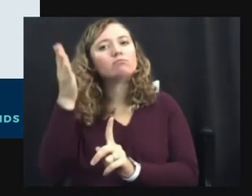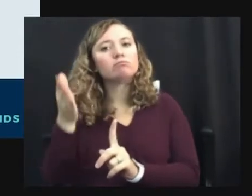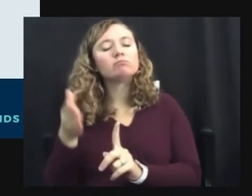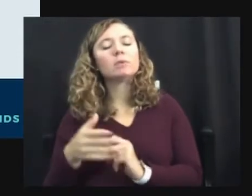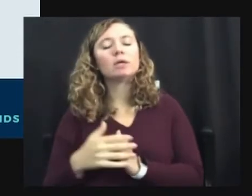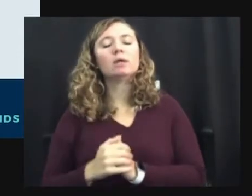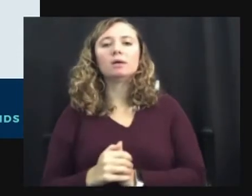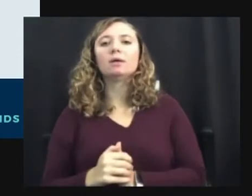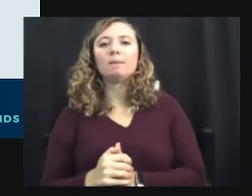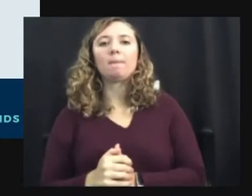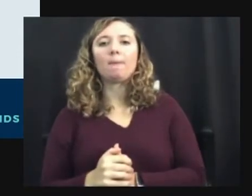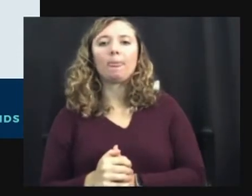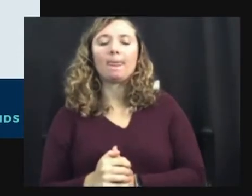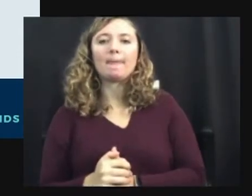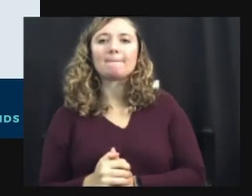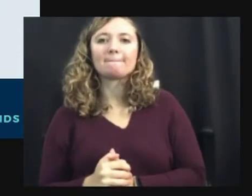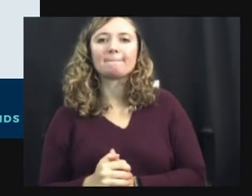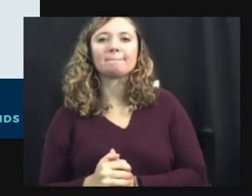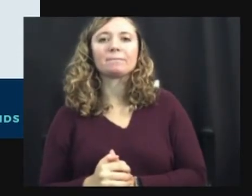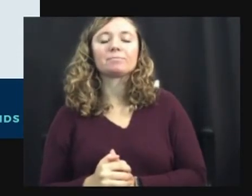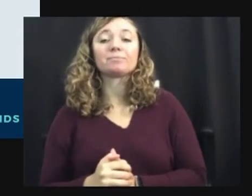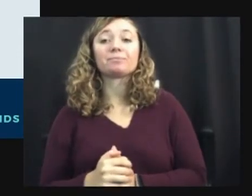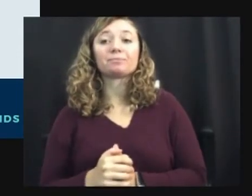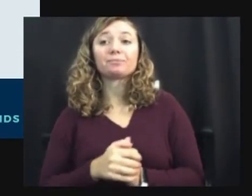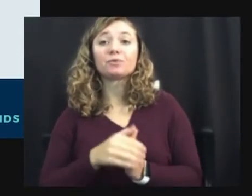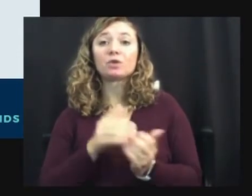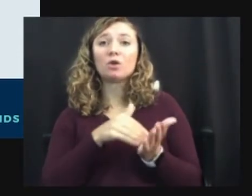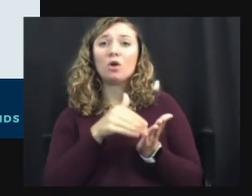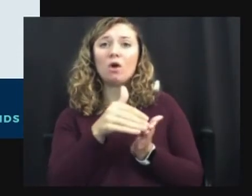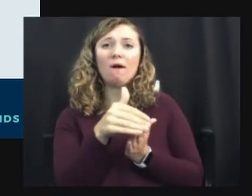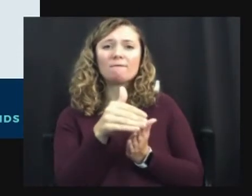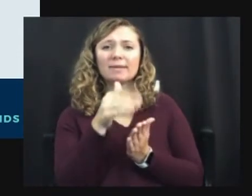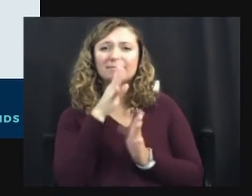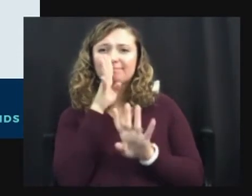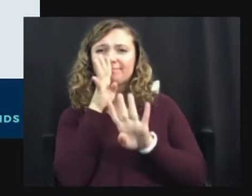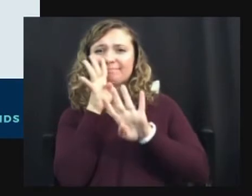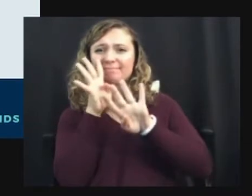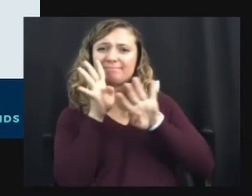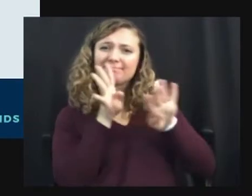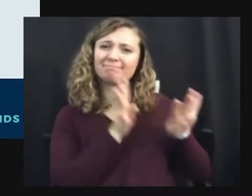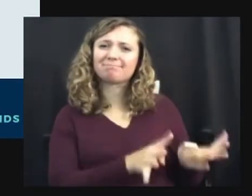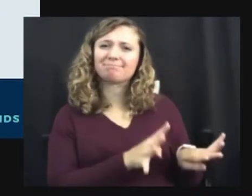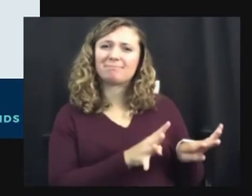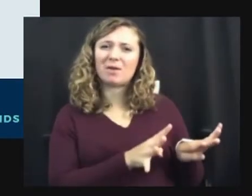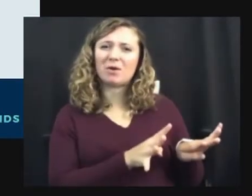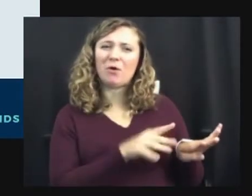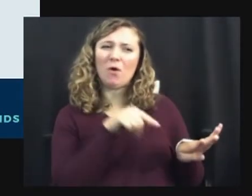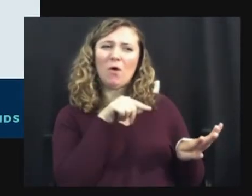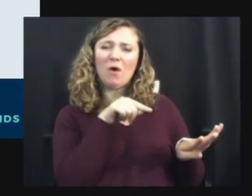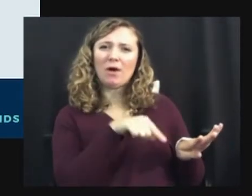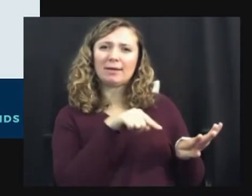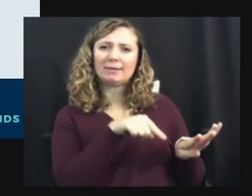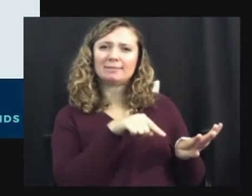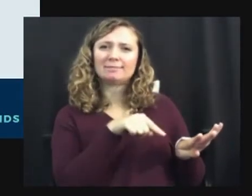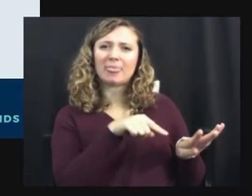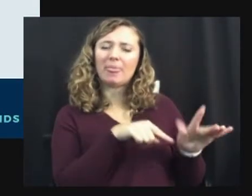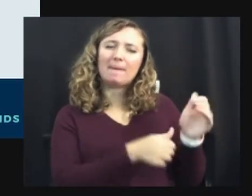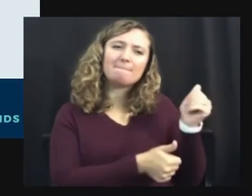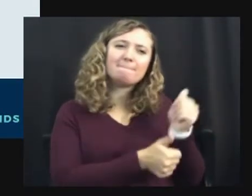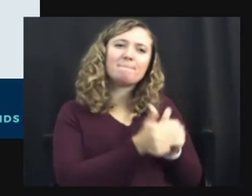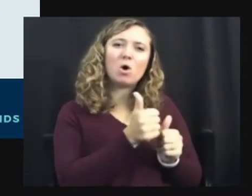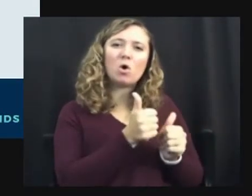later in this presentation. So we often ignore what's most